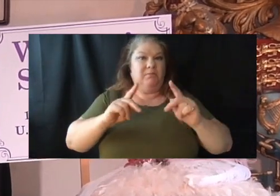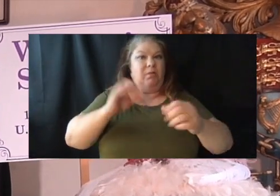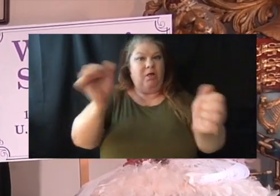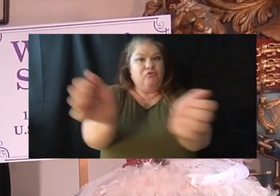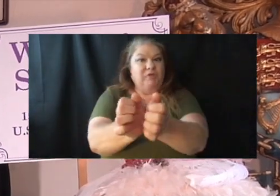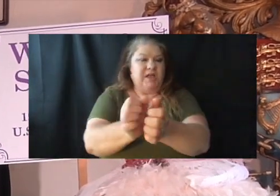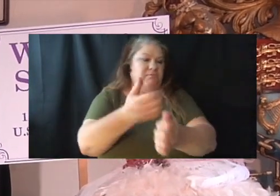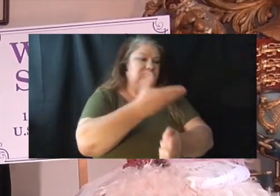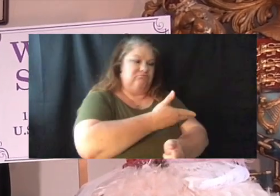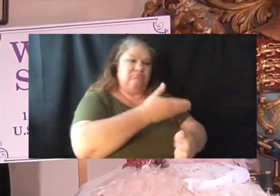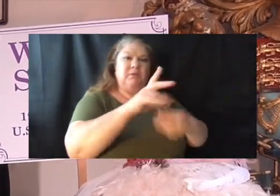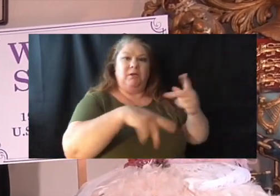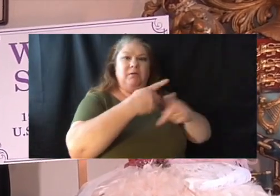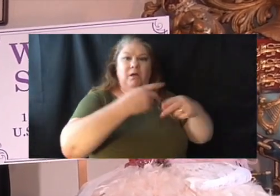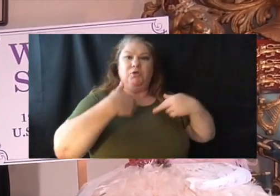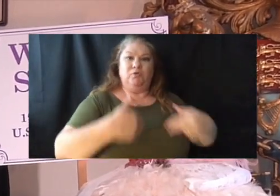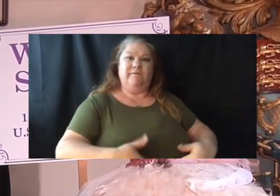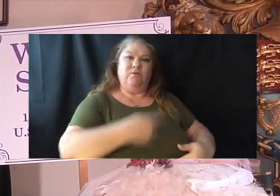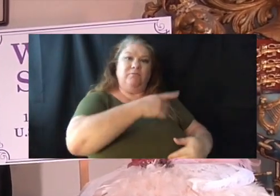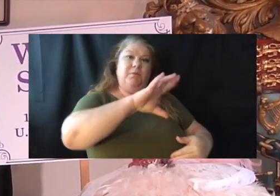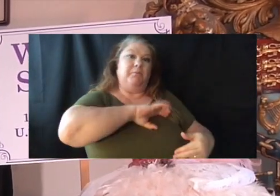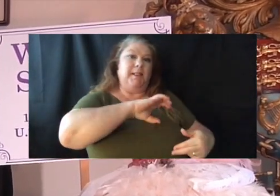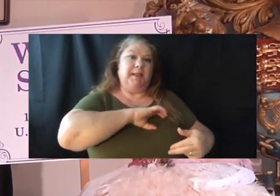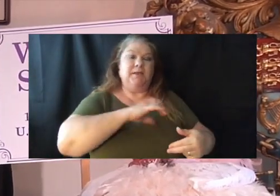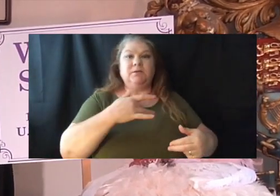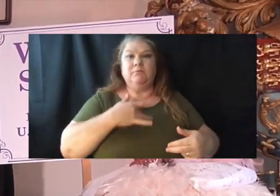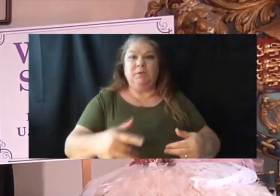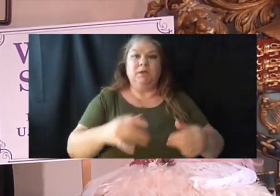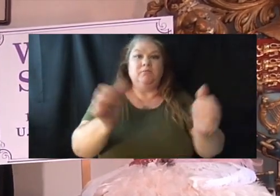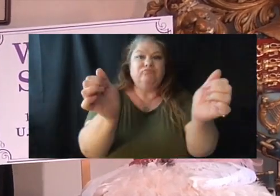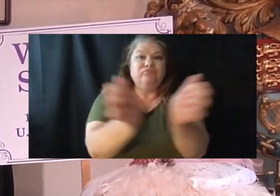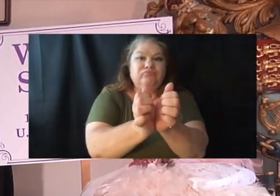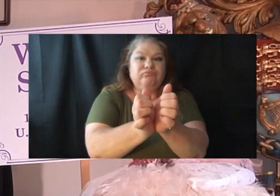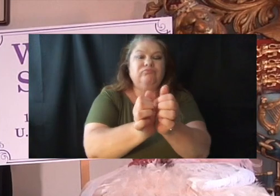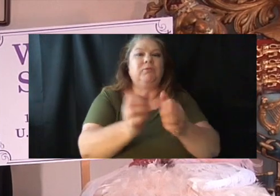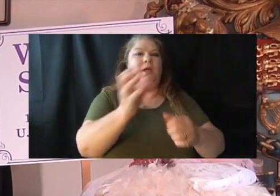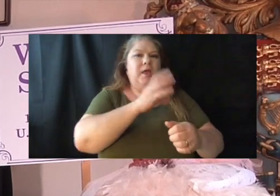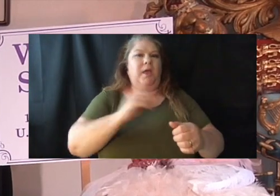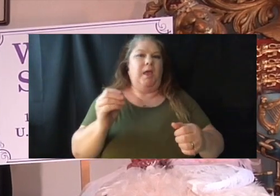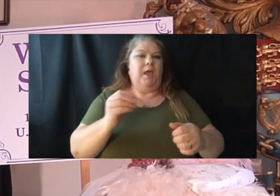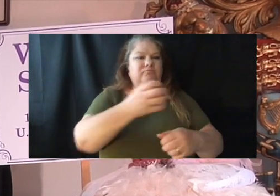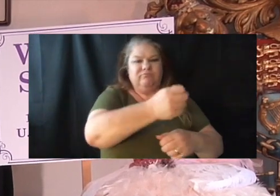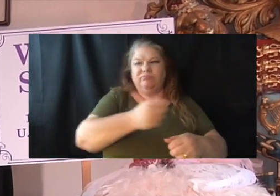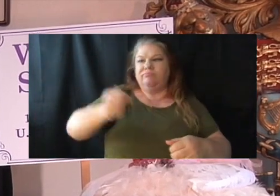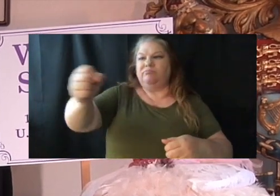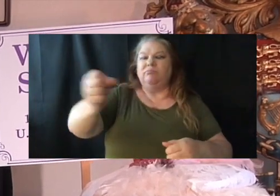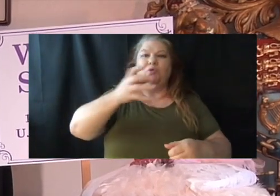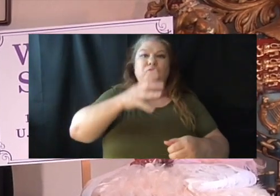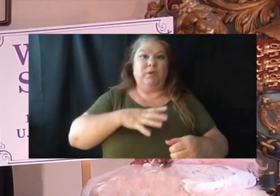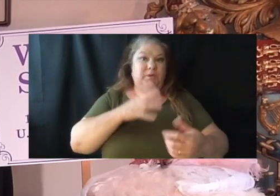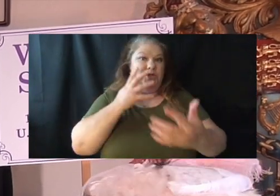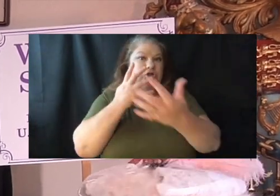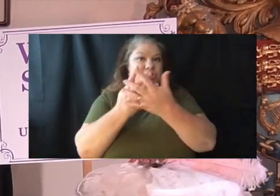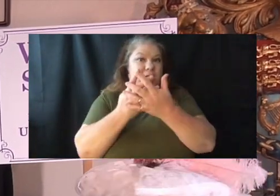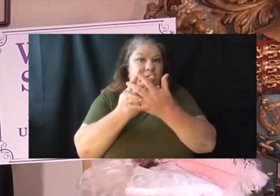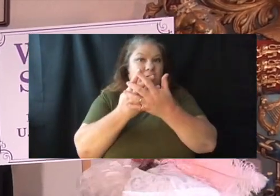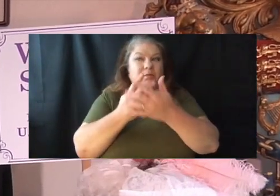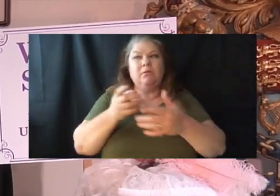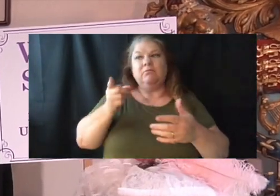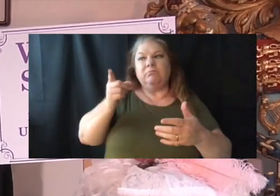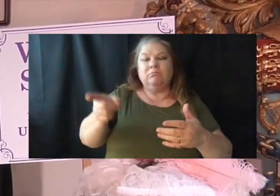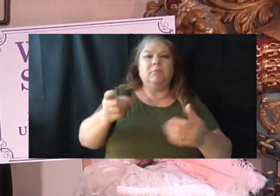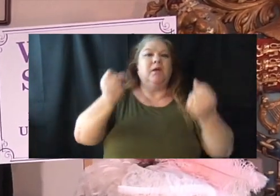this. Often the police would handcuff and also take the women to jail. And there many